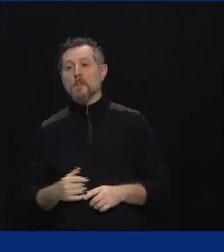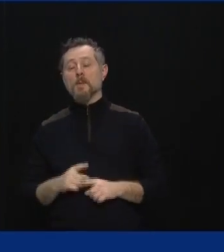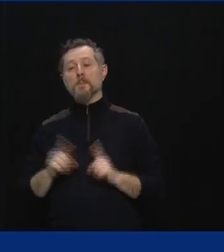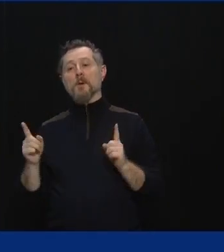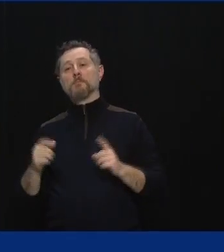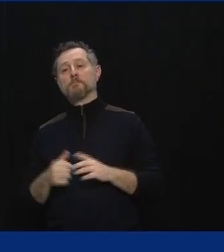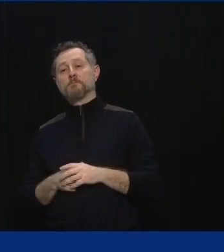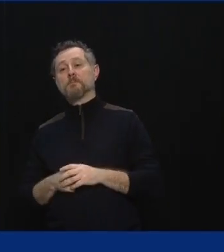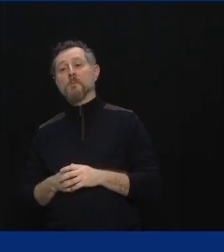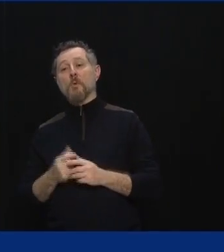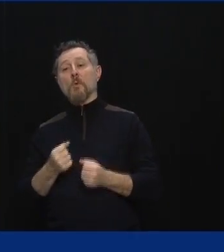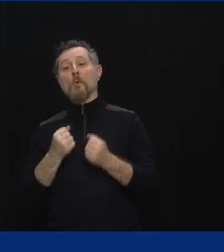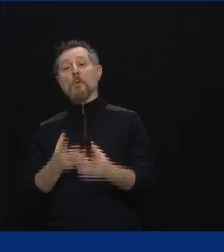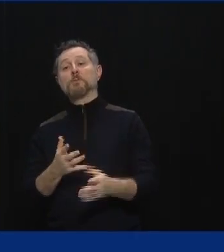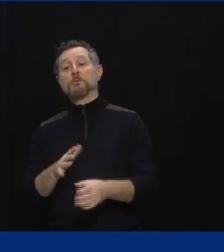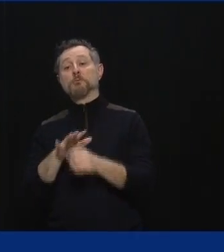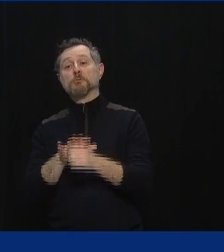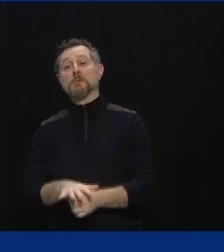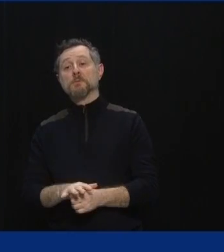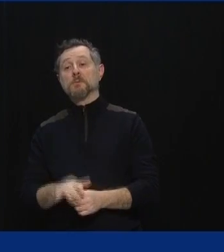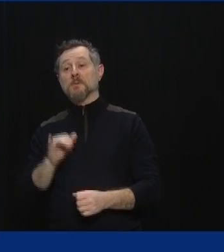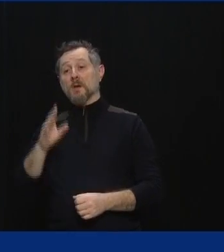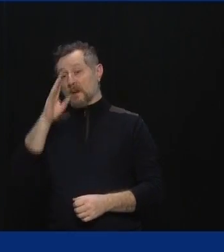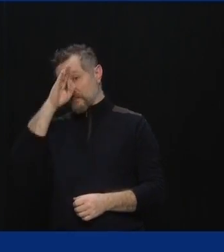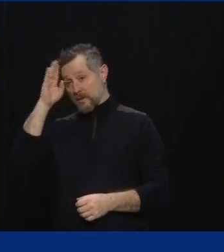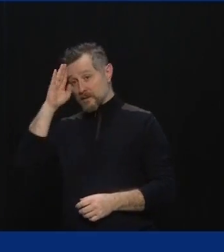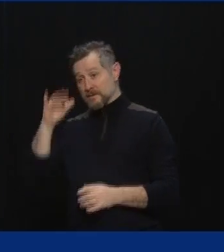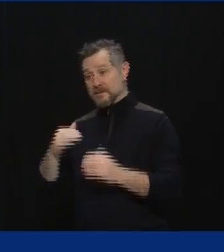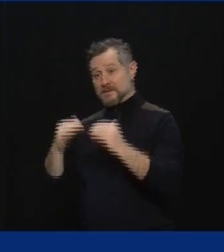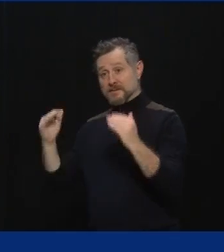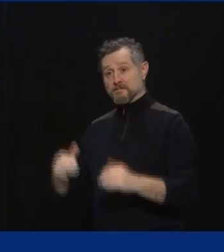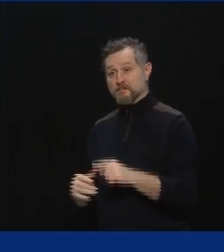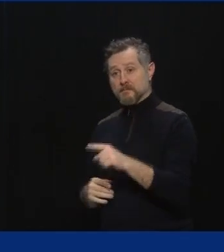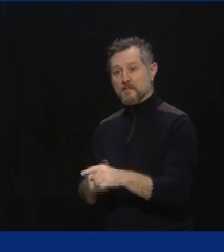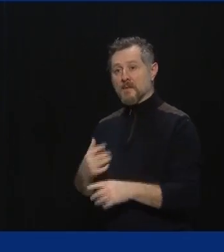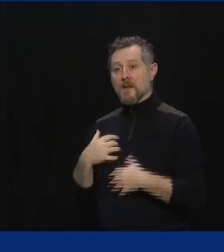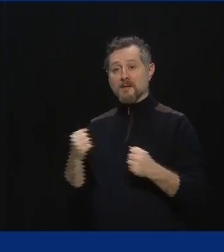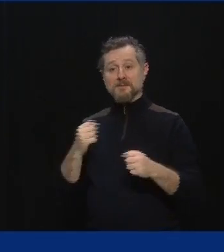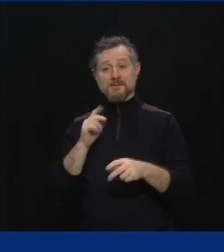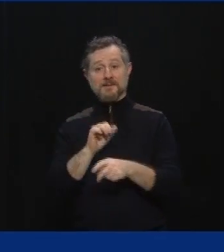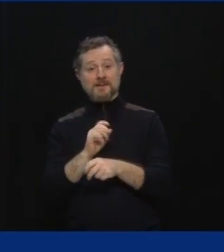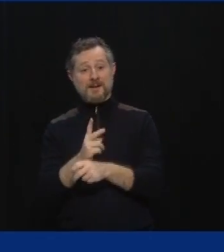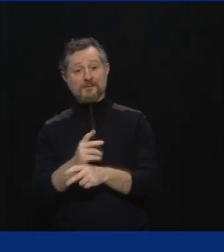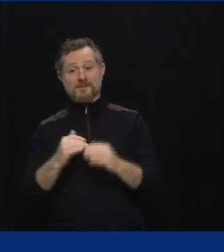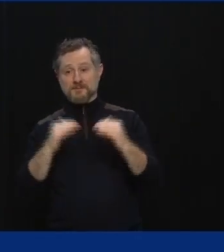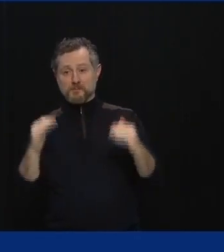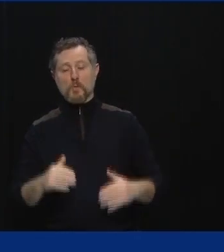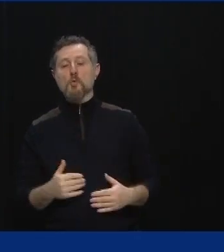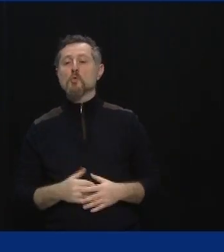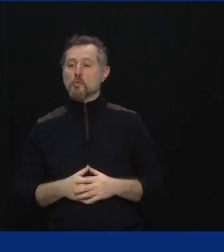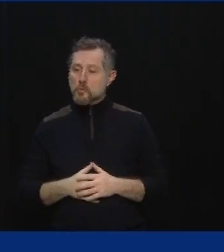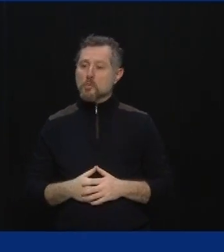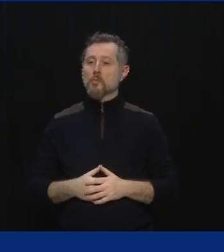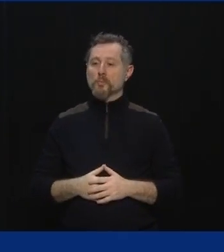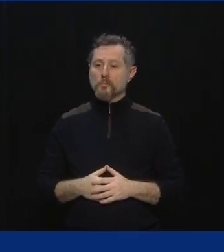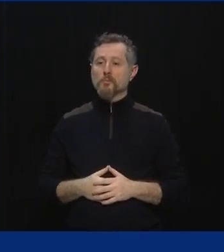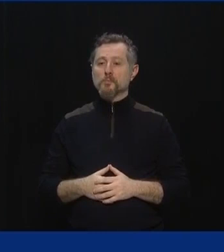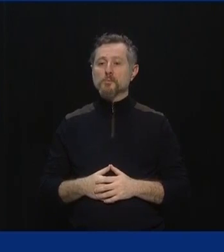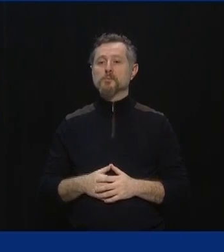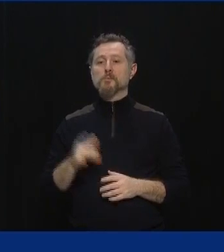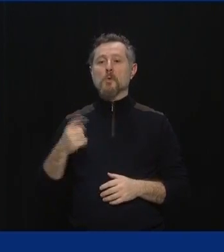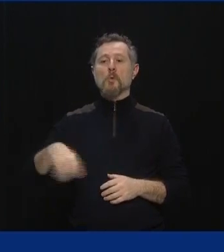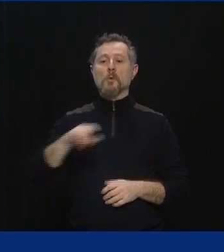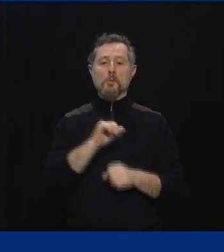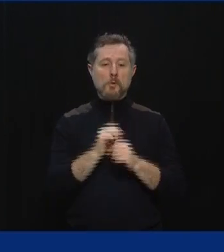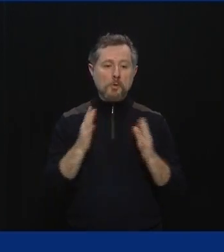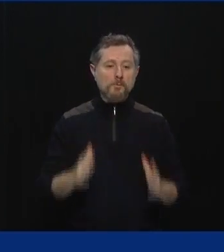putting a stress on our already exhausted healthcare system, and I'm talking about that from every person who works there,